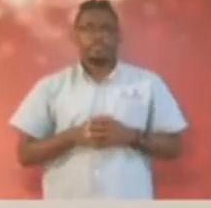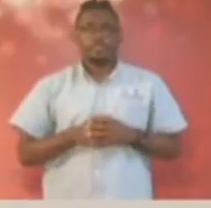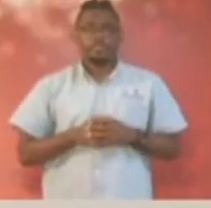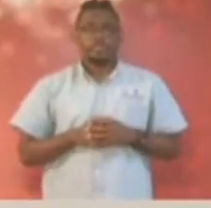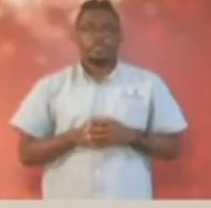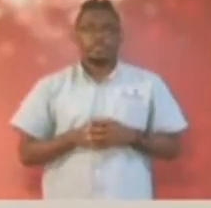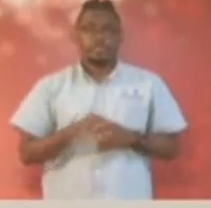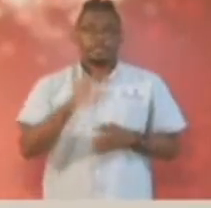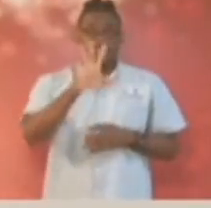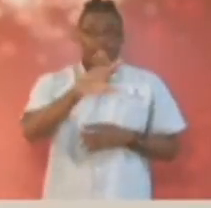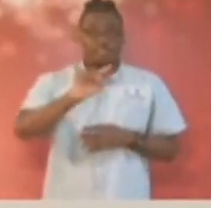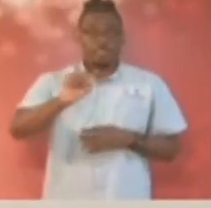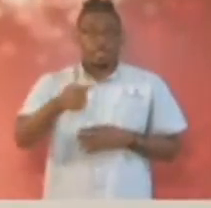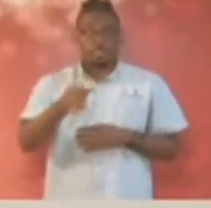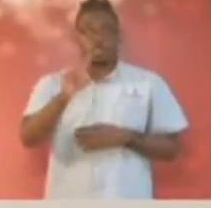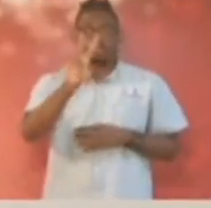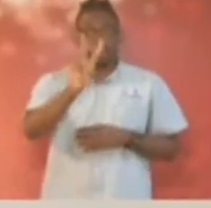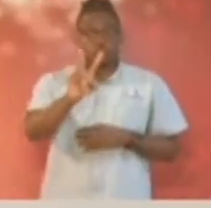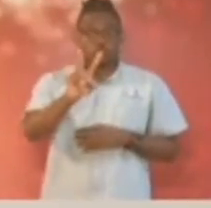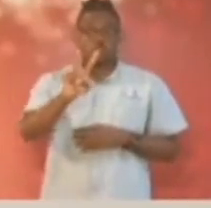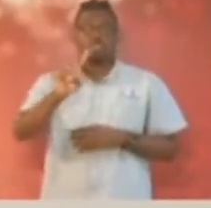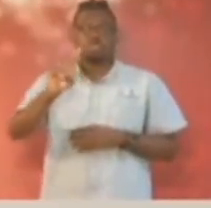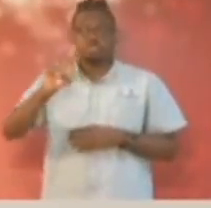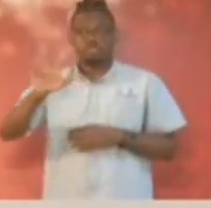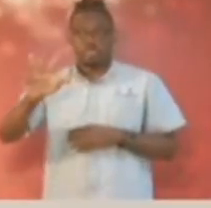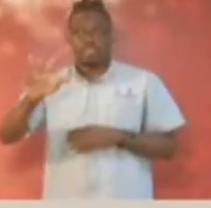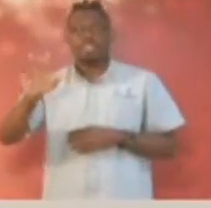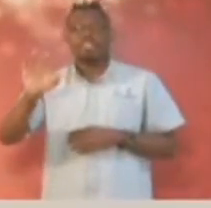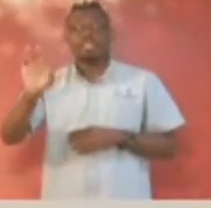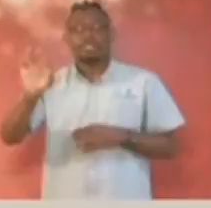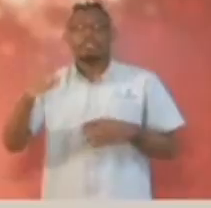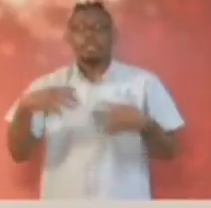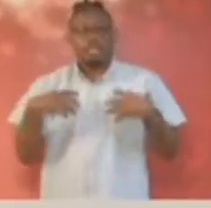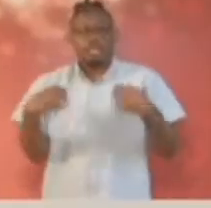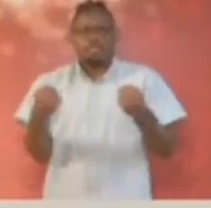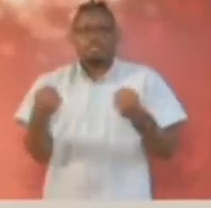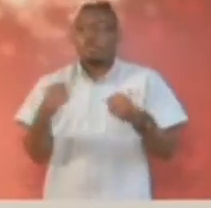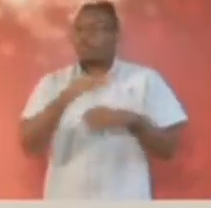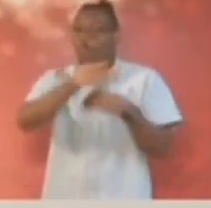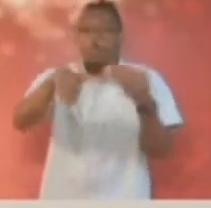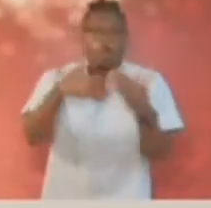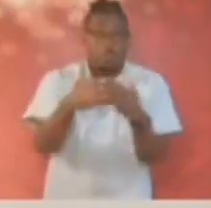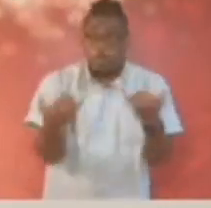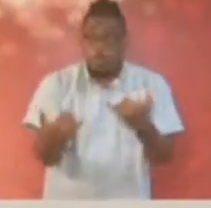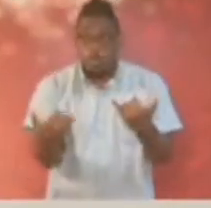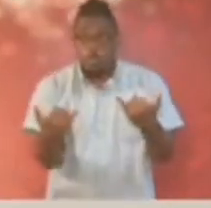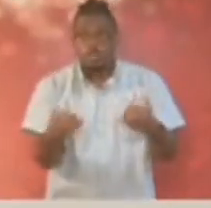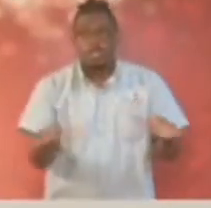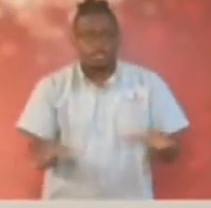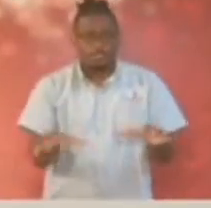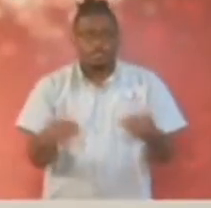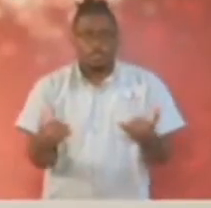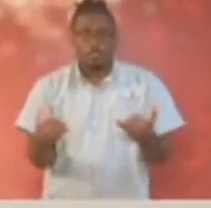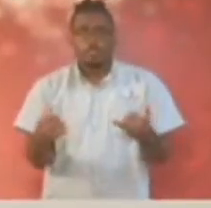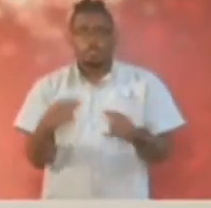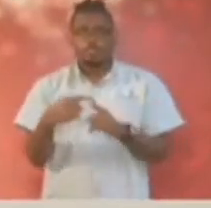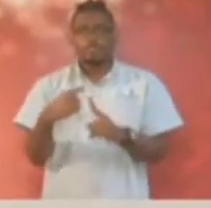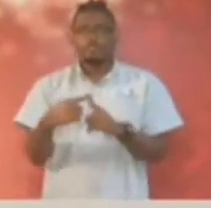5,238 recoveries, and at present, the total active patient caseload remains at